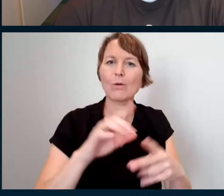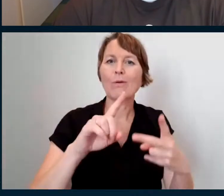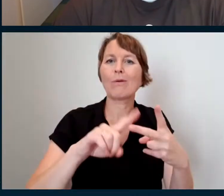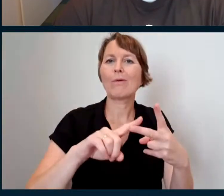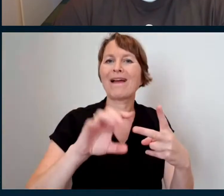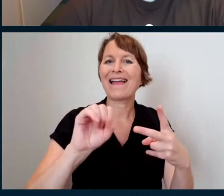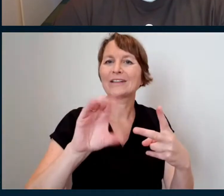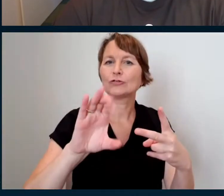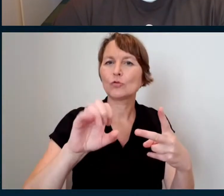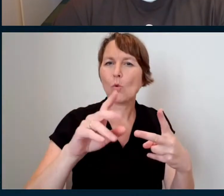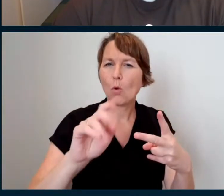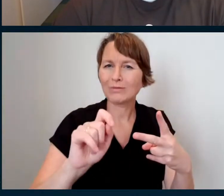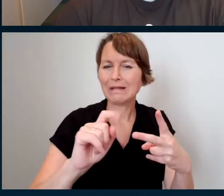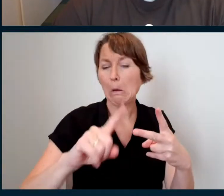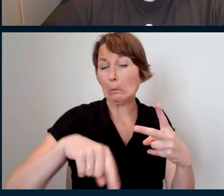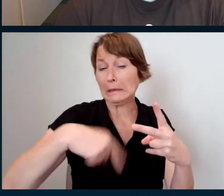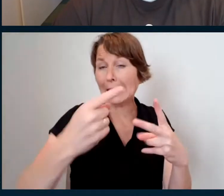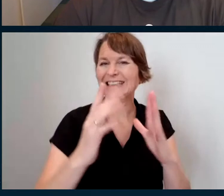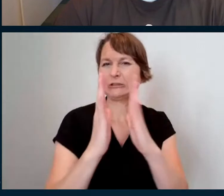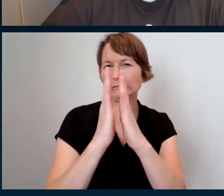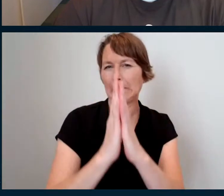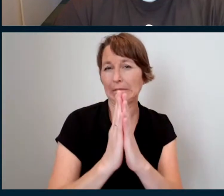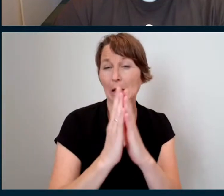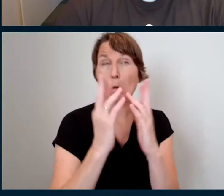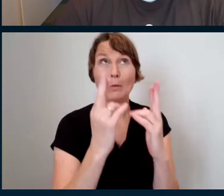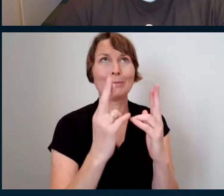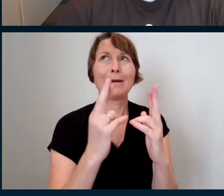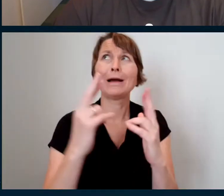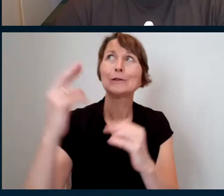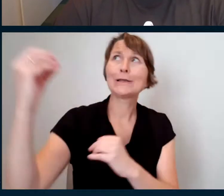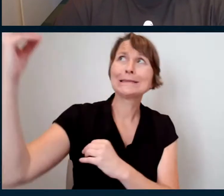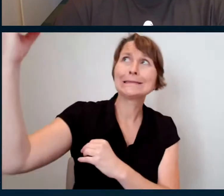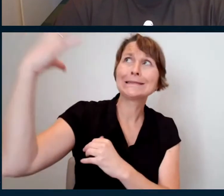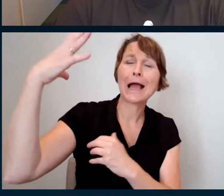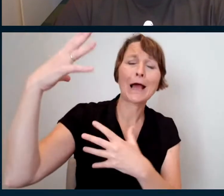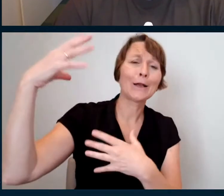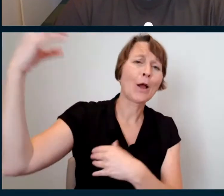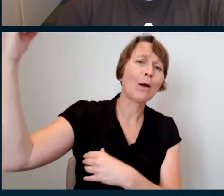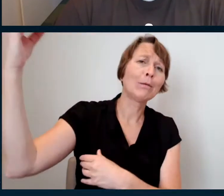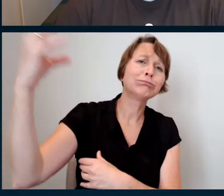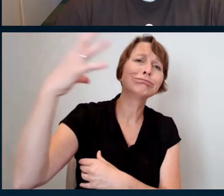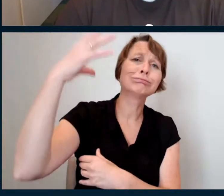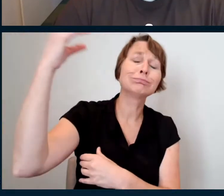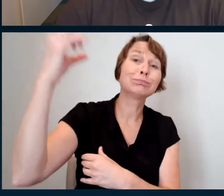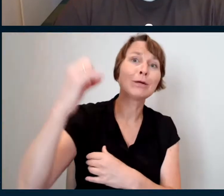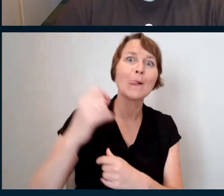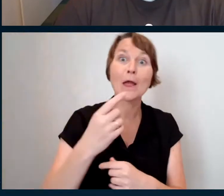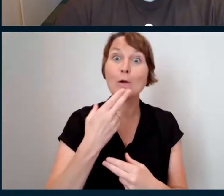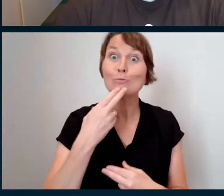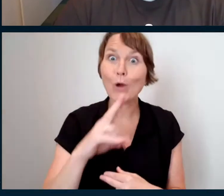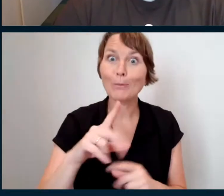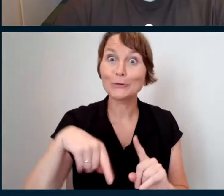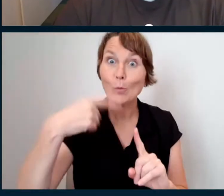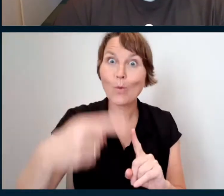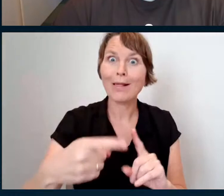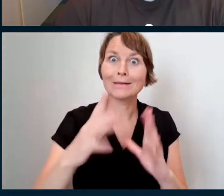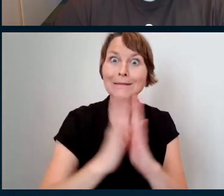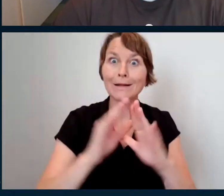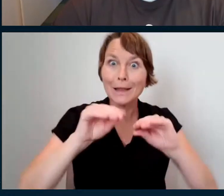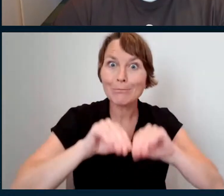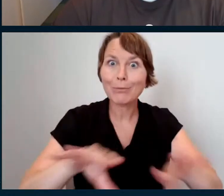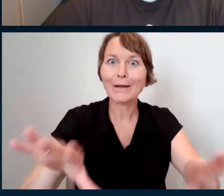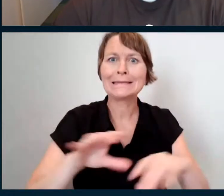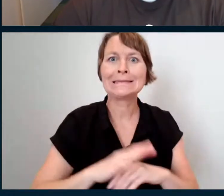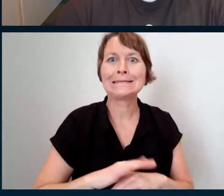Sunday. I hope I will make it, but the weather is really nice, so I'm not going to promise anything. More time for the site and writing